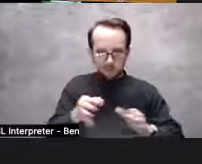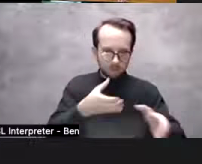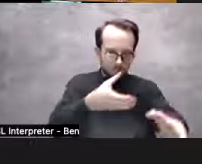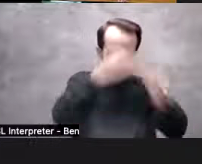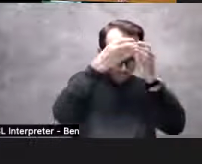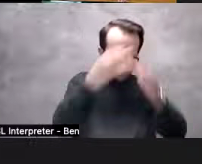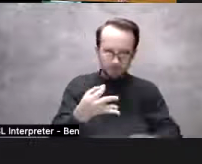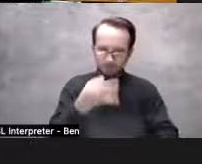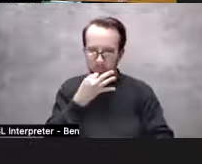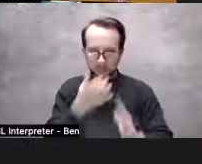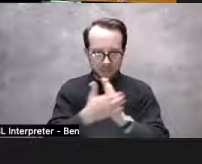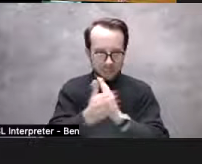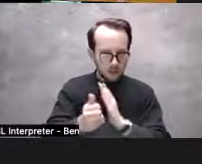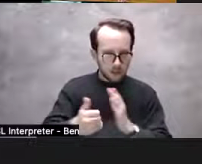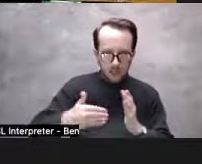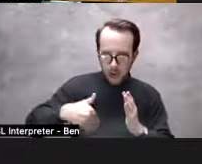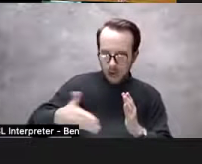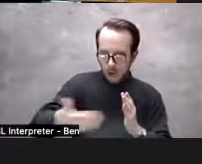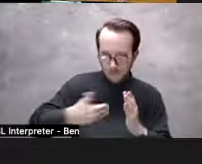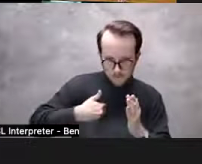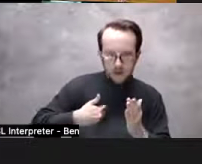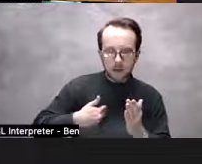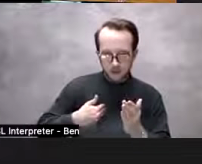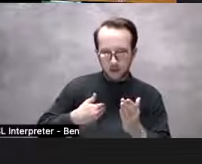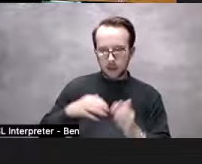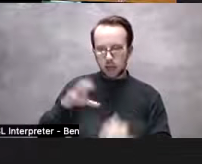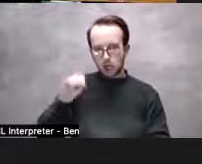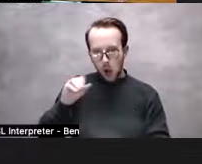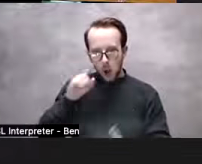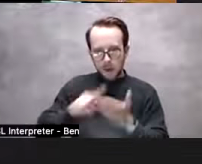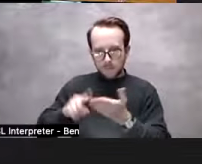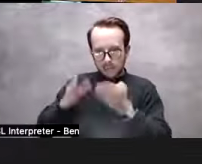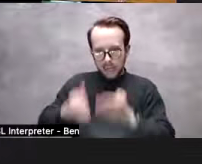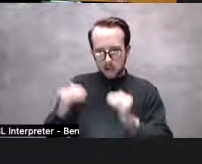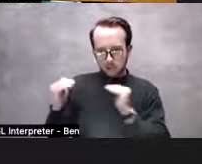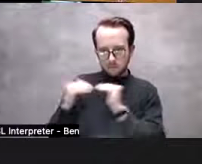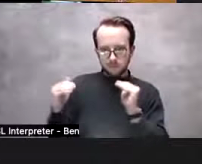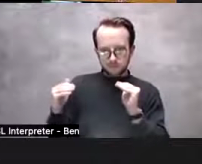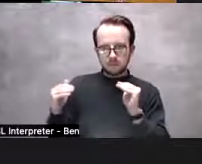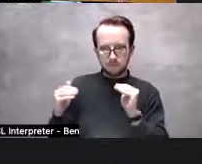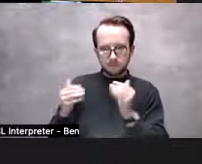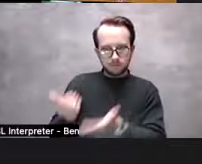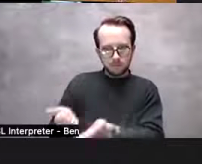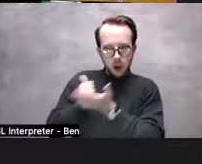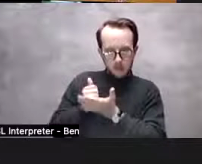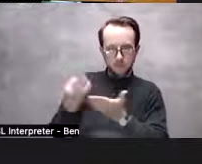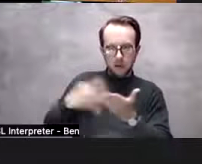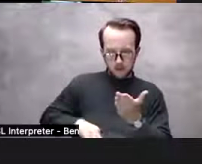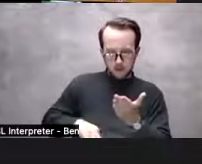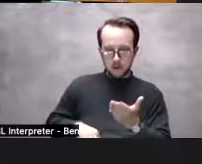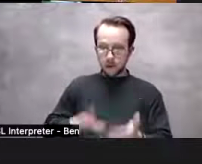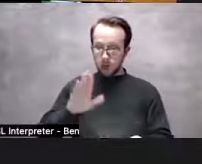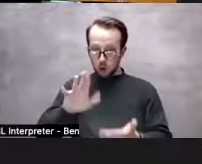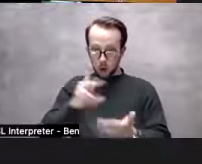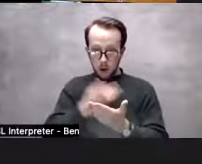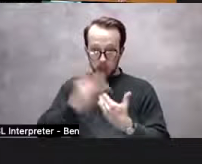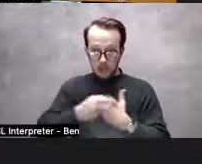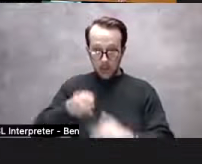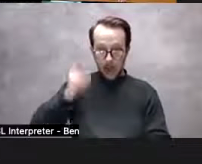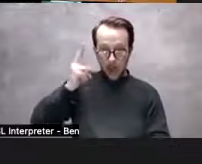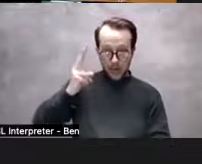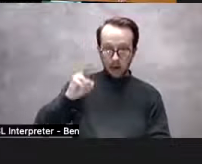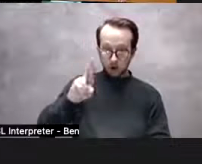yourself, co-investigators are always can be valuable. Is your project high risk reward, highly innovative? If that's